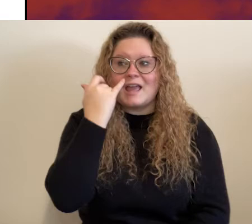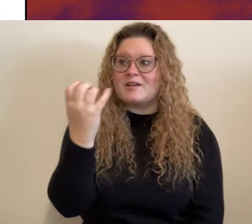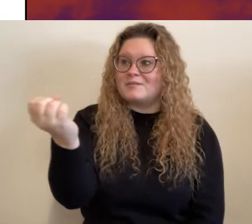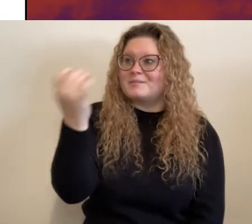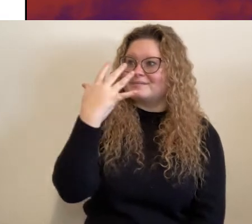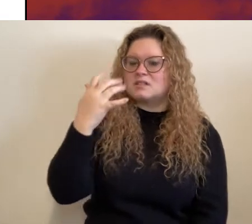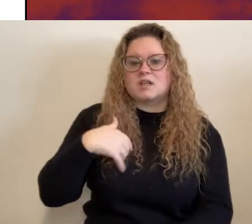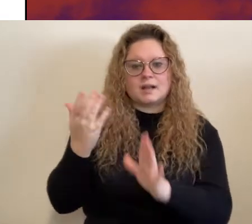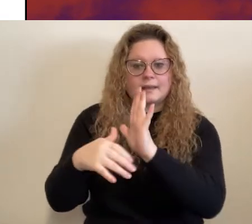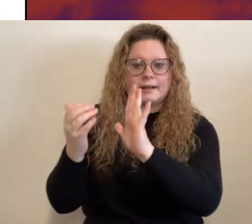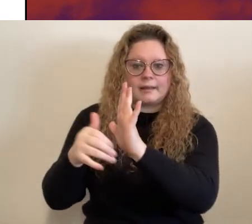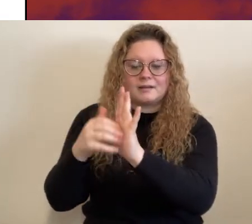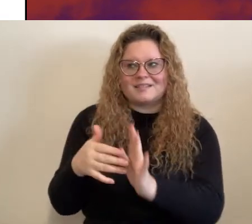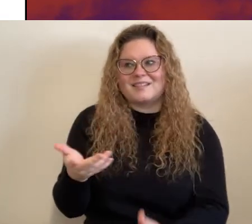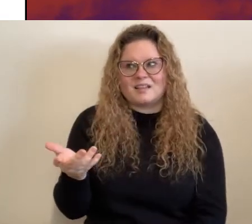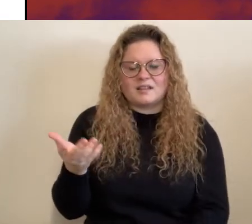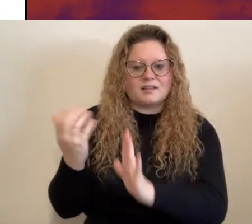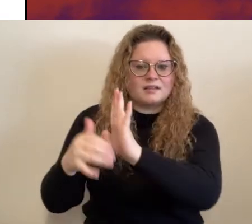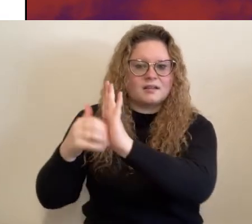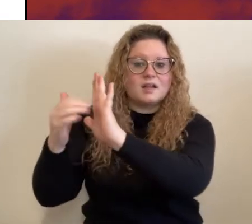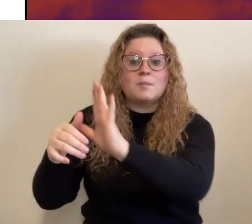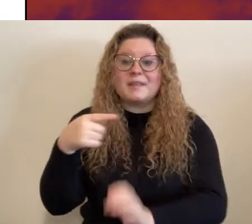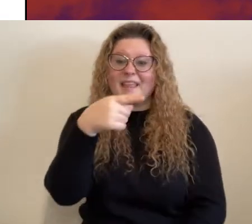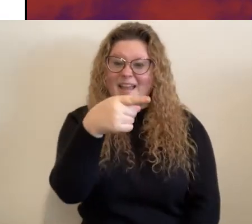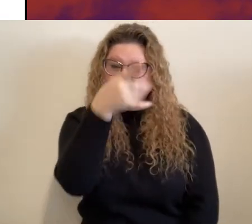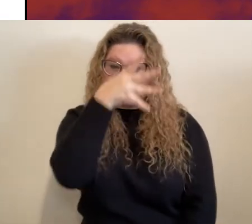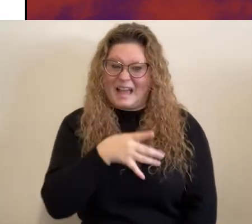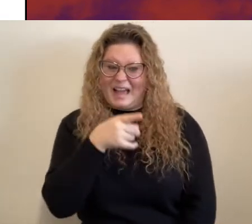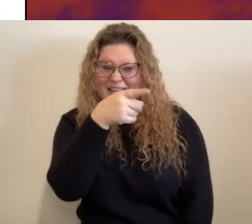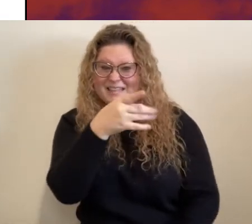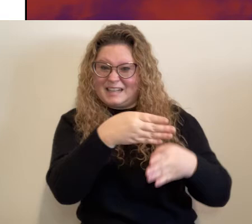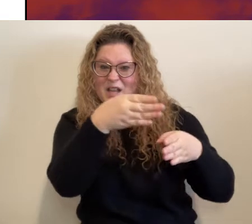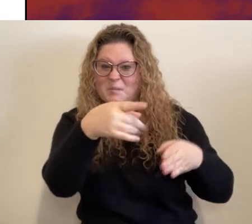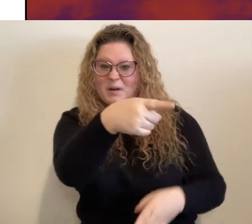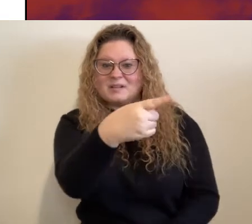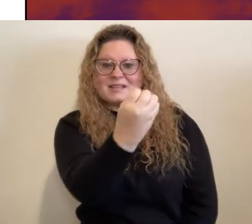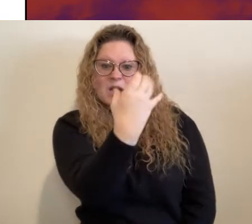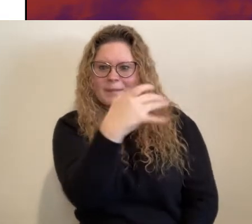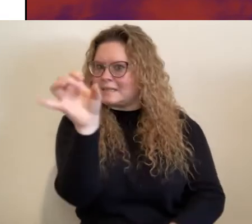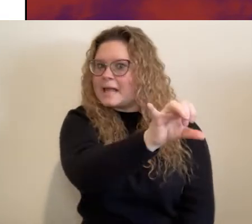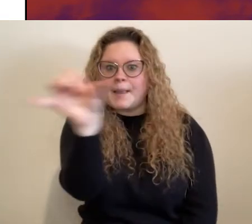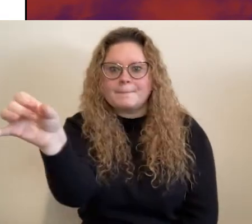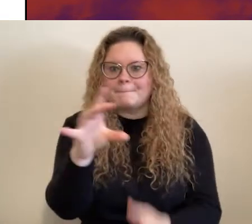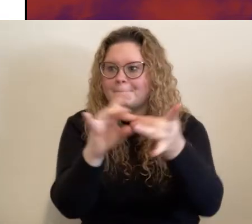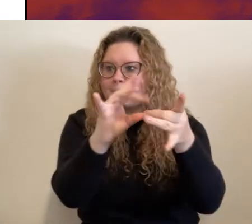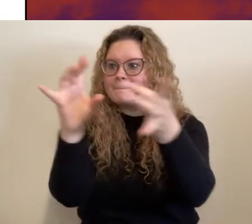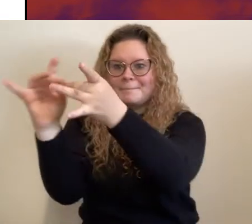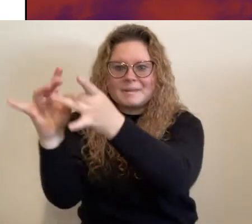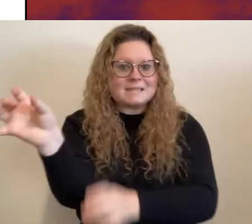100 jillion times, but then like, Phil from down the street says it once and it's like, whoa, like, you get this like amazing